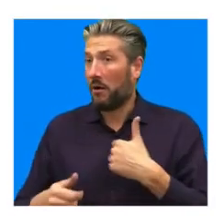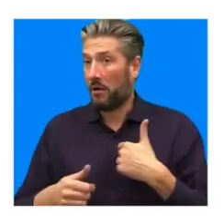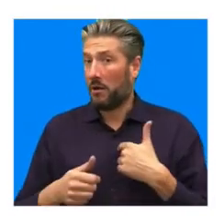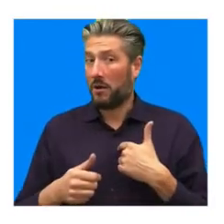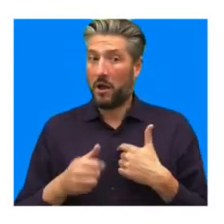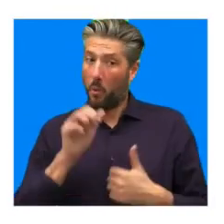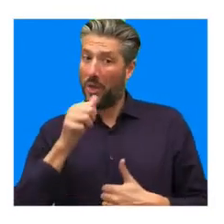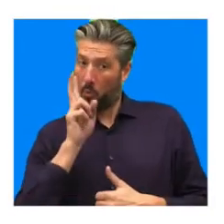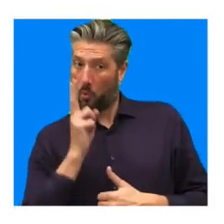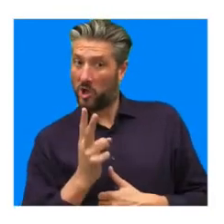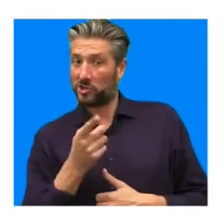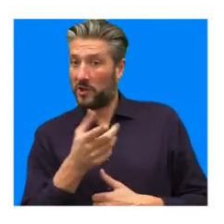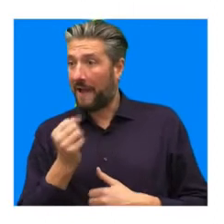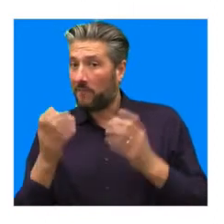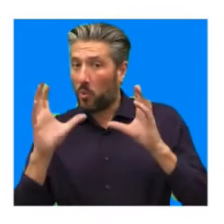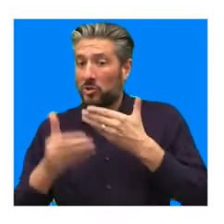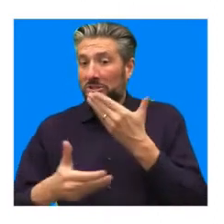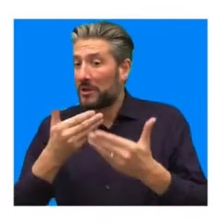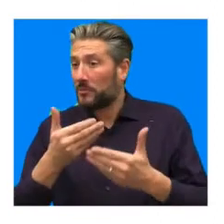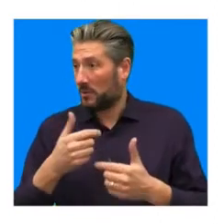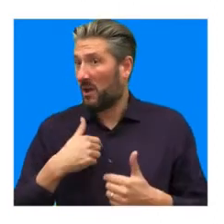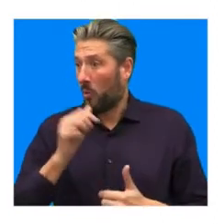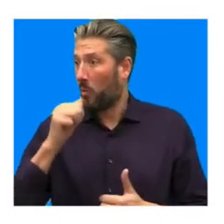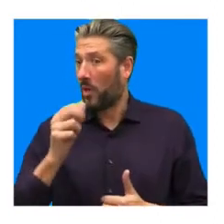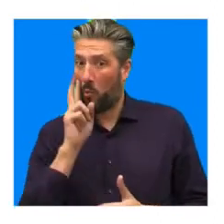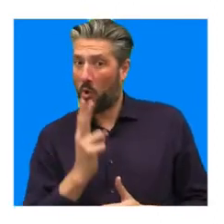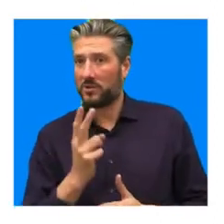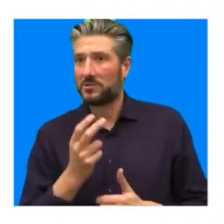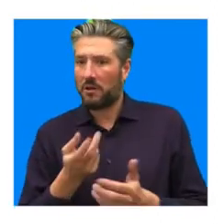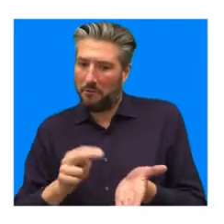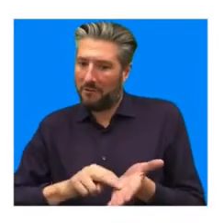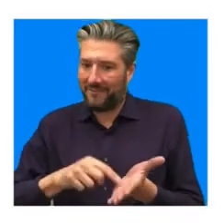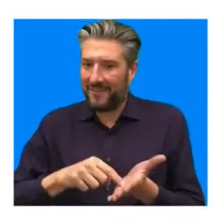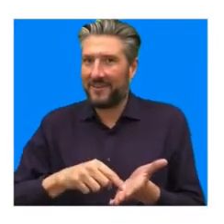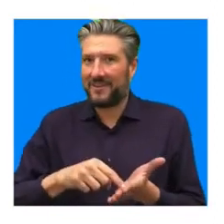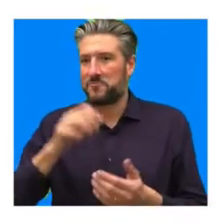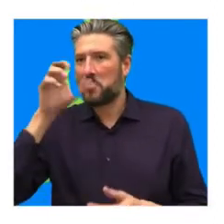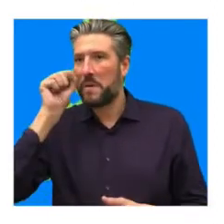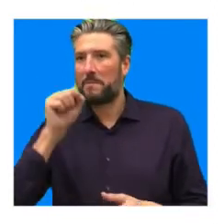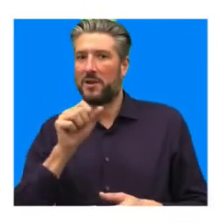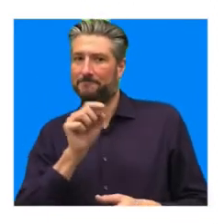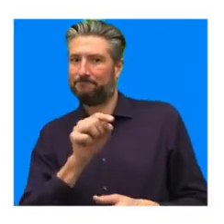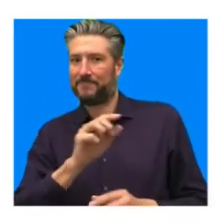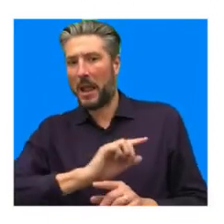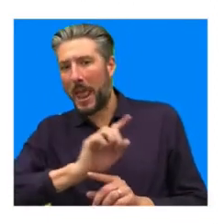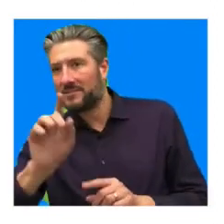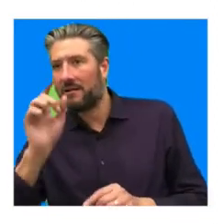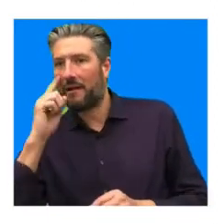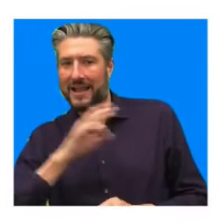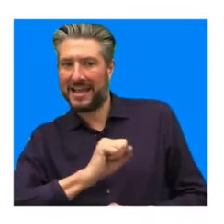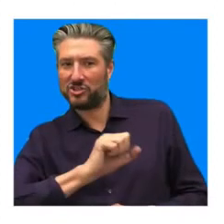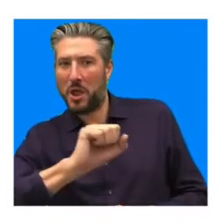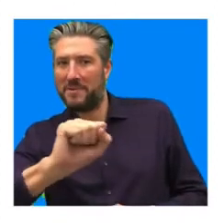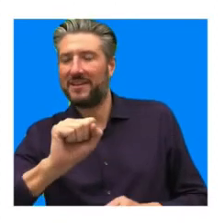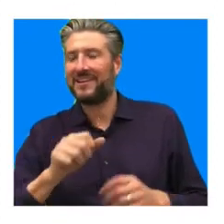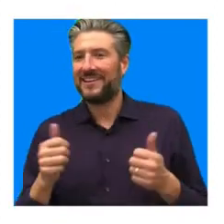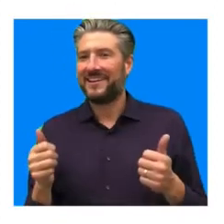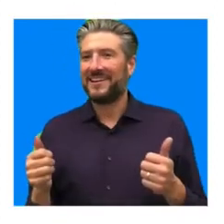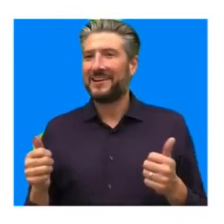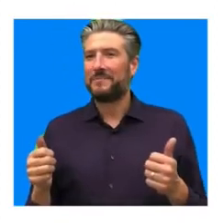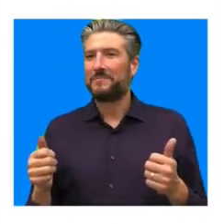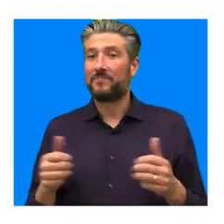everyone else. I'm able just to join in that conversation and talk about those things. And, is Olivia Colman the right person